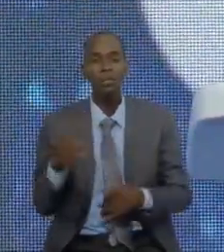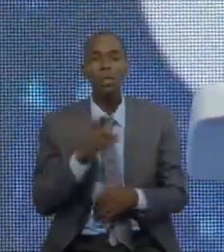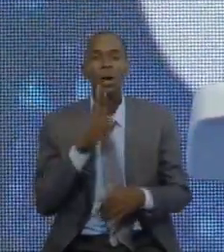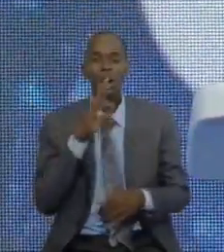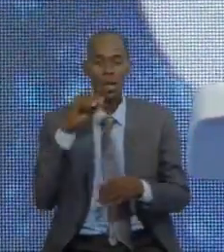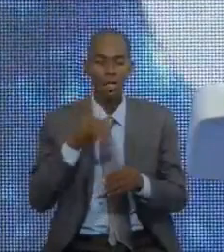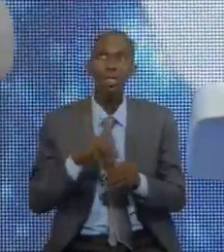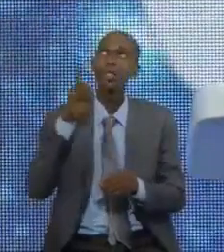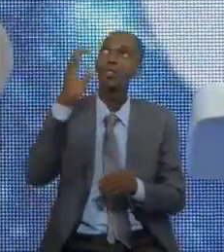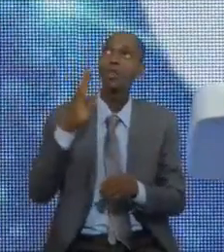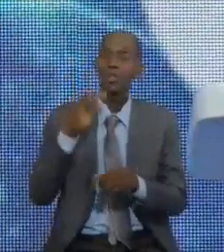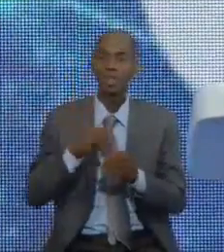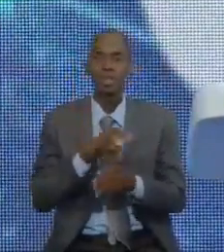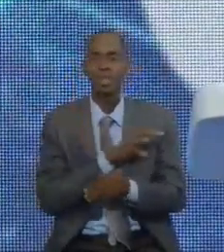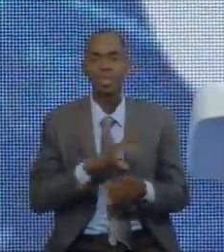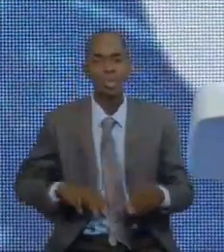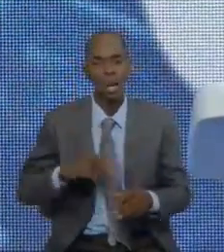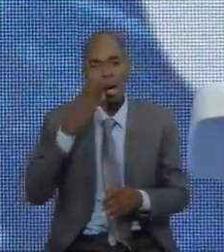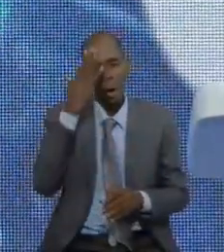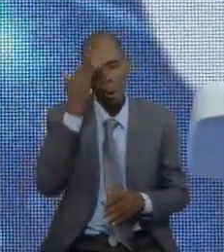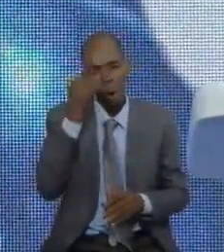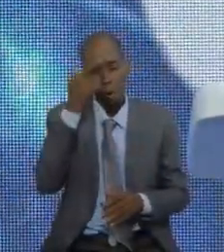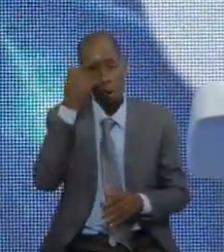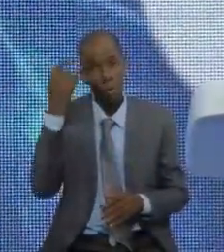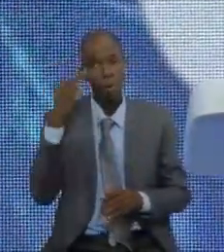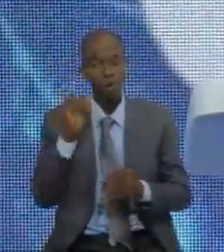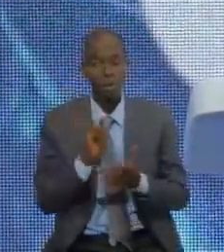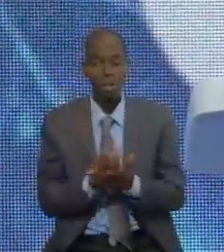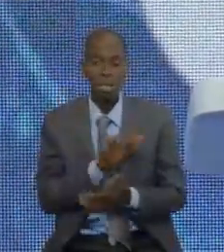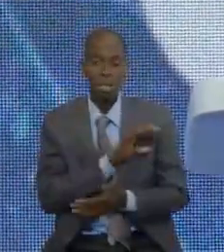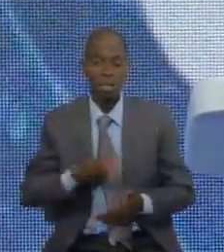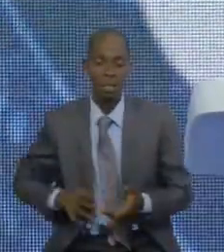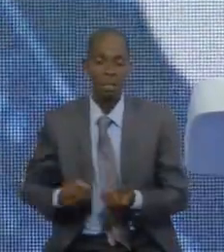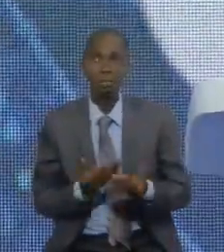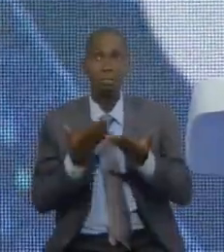in Christ, because of that sacrifice and because of that